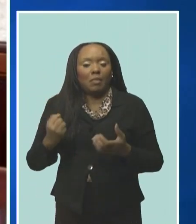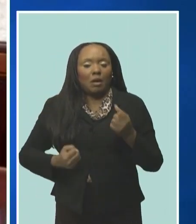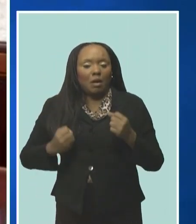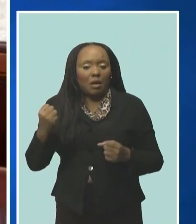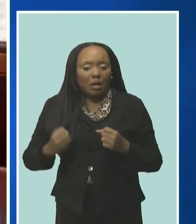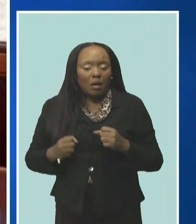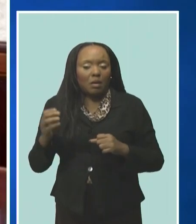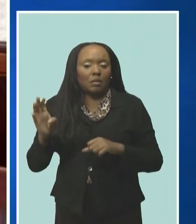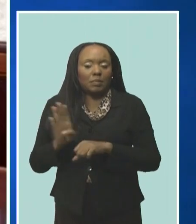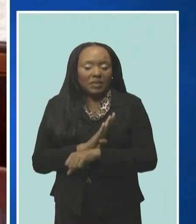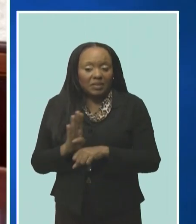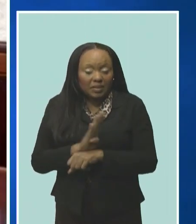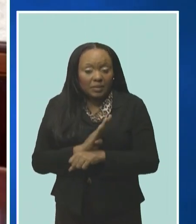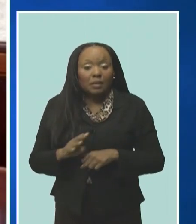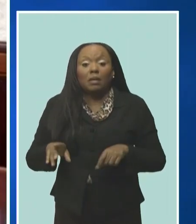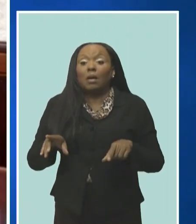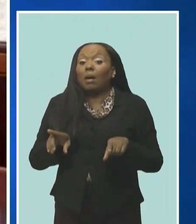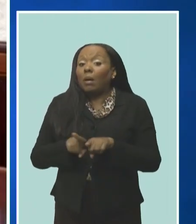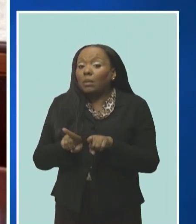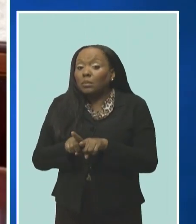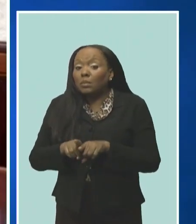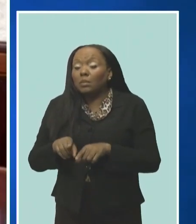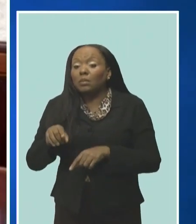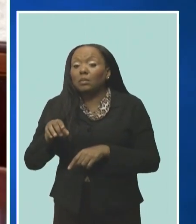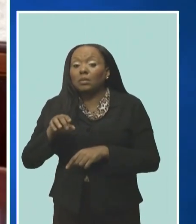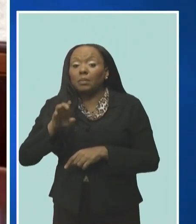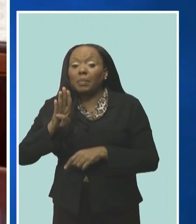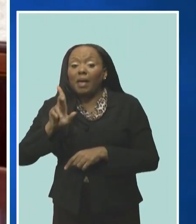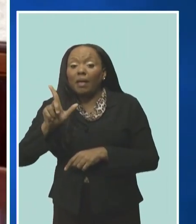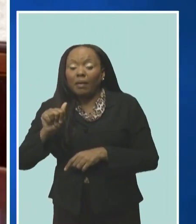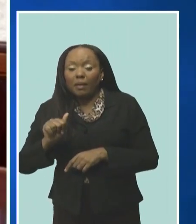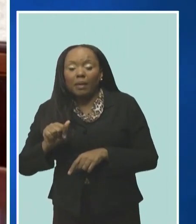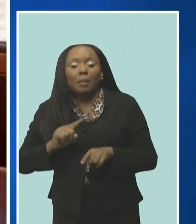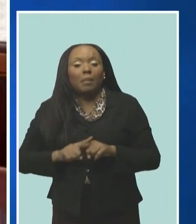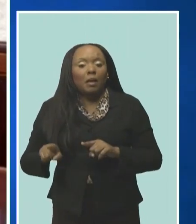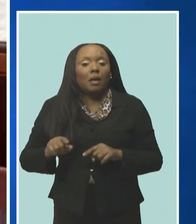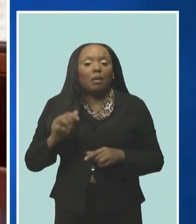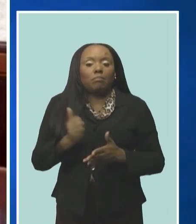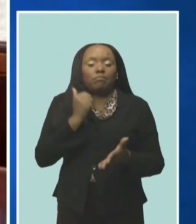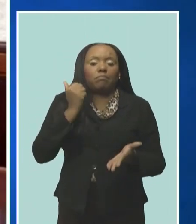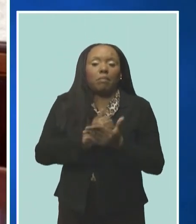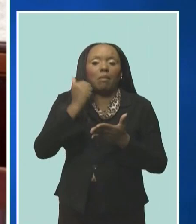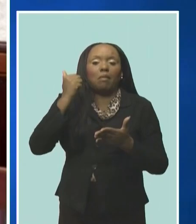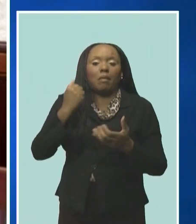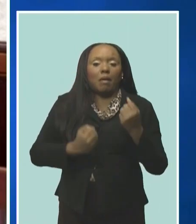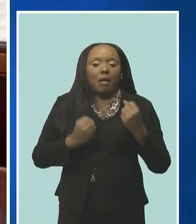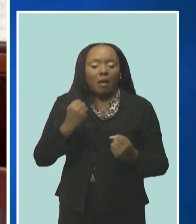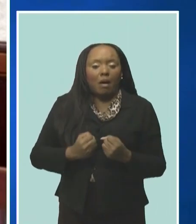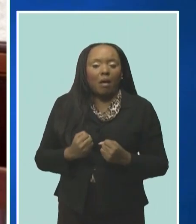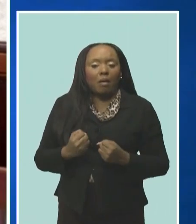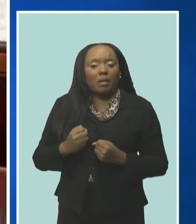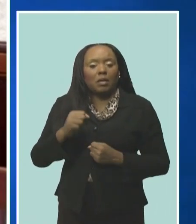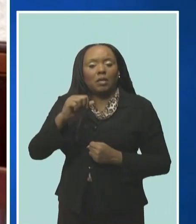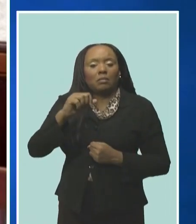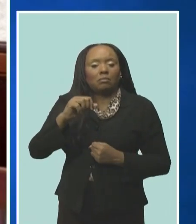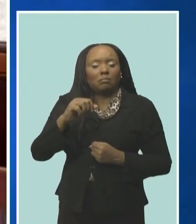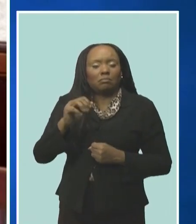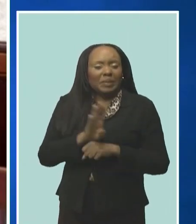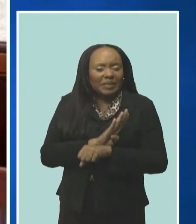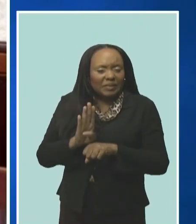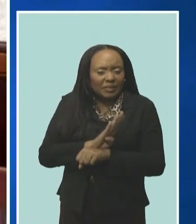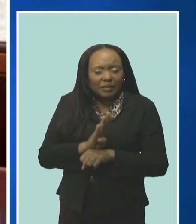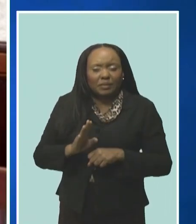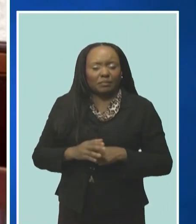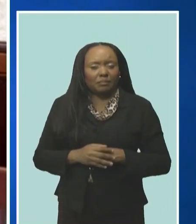other vehicles. Now, under the current legislation, the only entity that can actually carry out this type of inspection by law